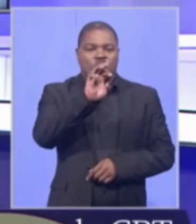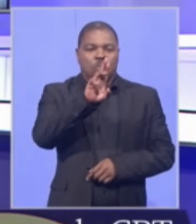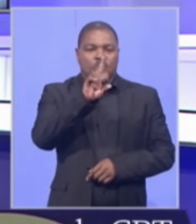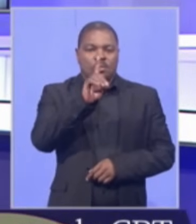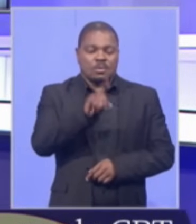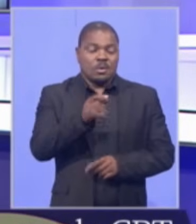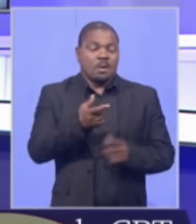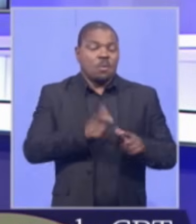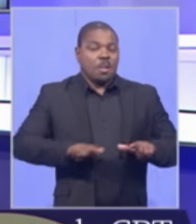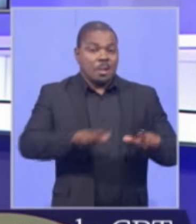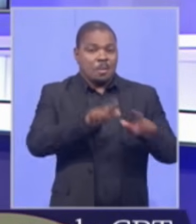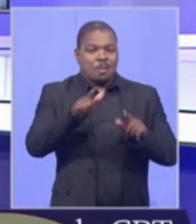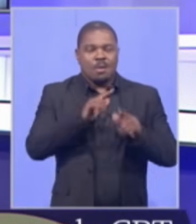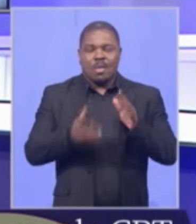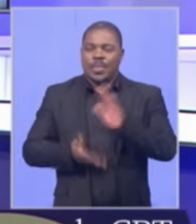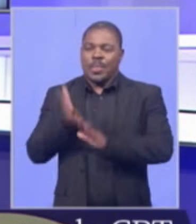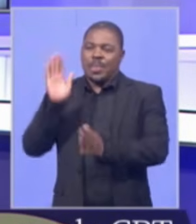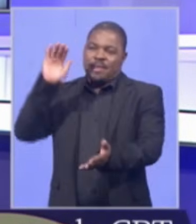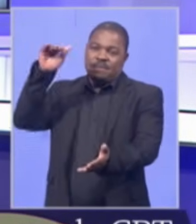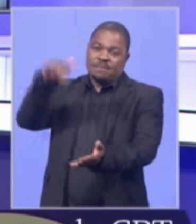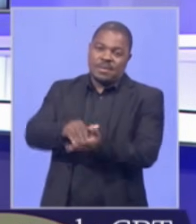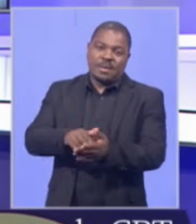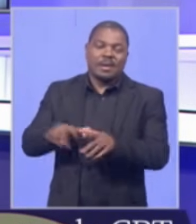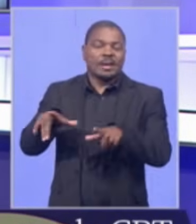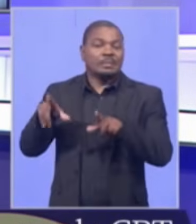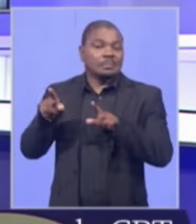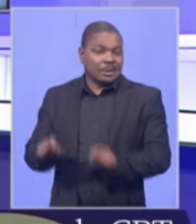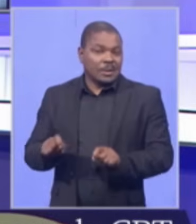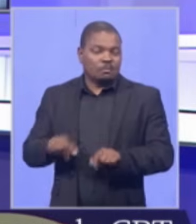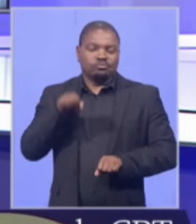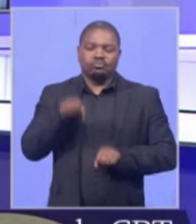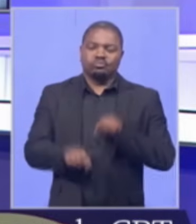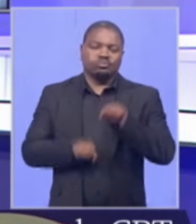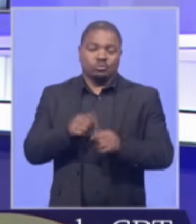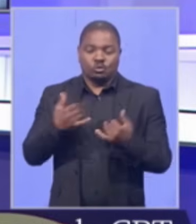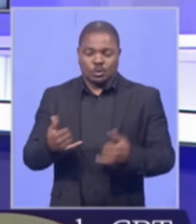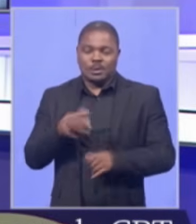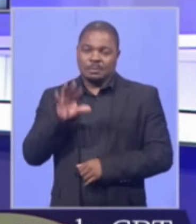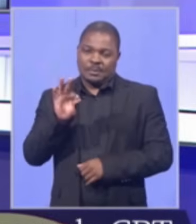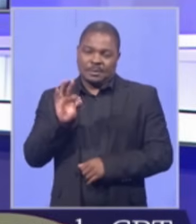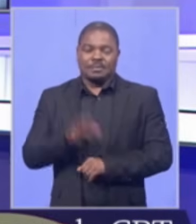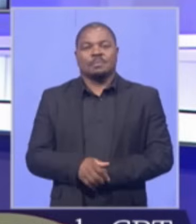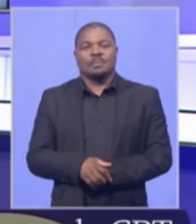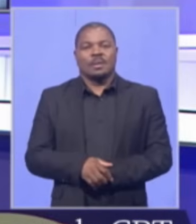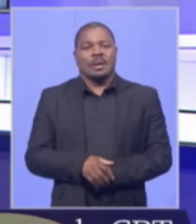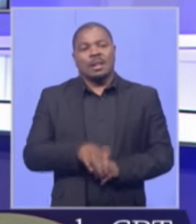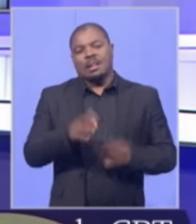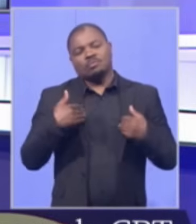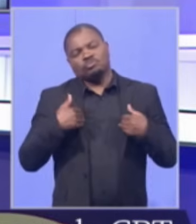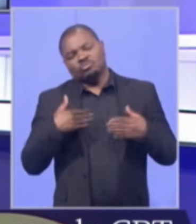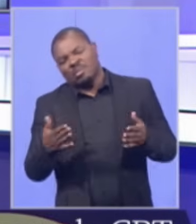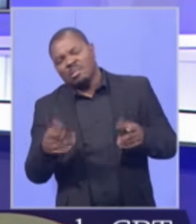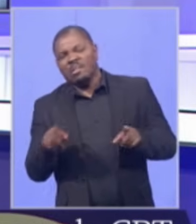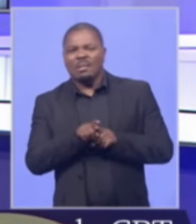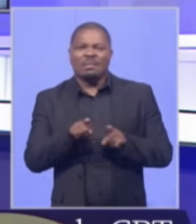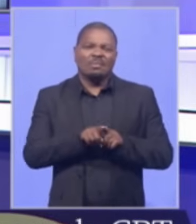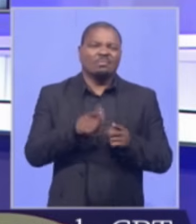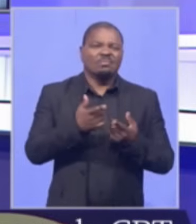romile leeto la bona nakong ya ge ba goroga ka Cape Town mošupologo wa lehono. go seo se thomilego bjalo